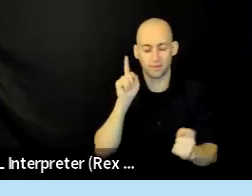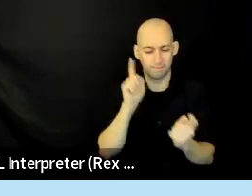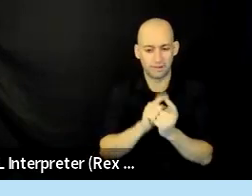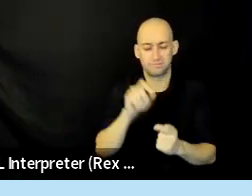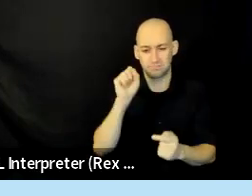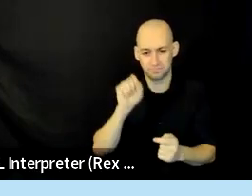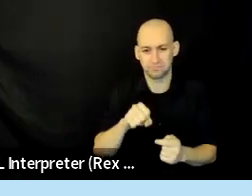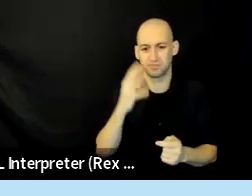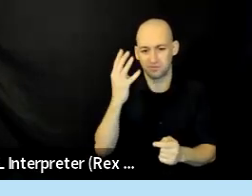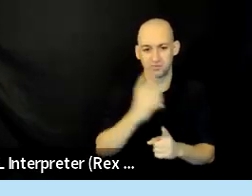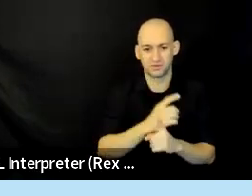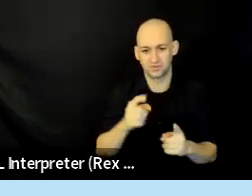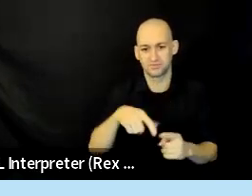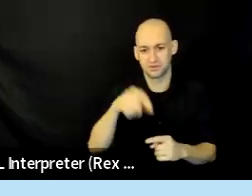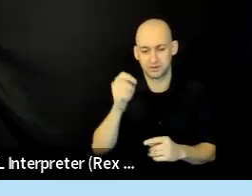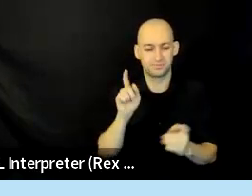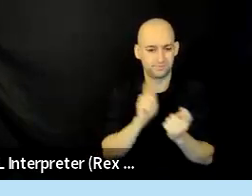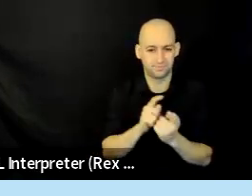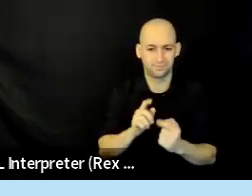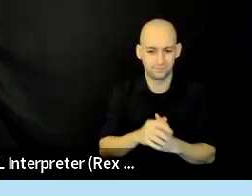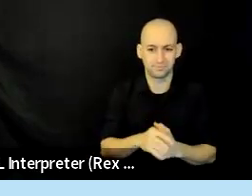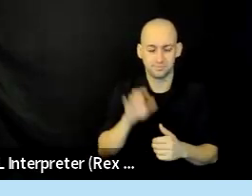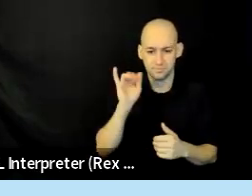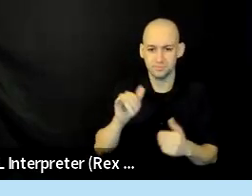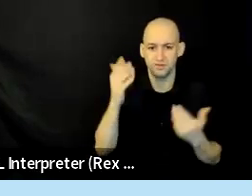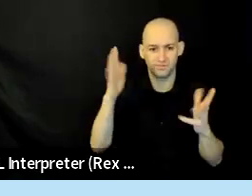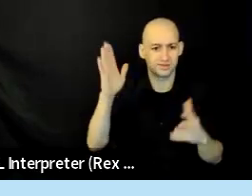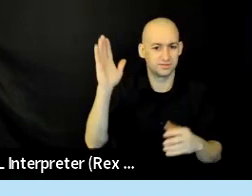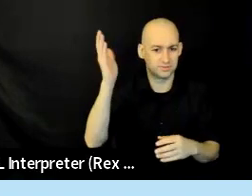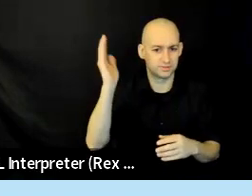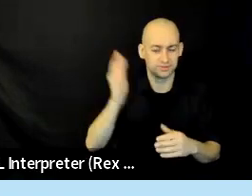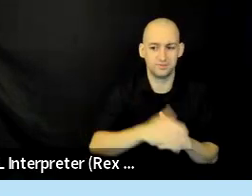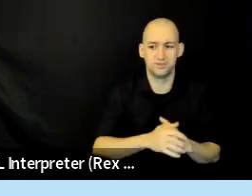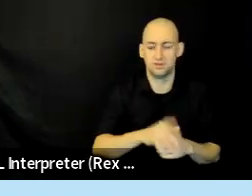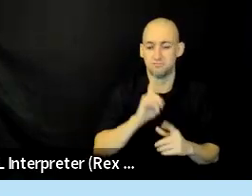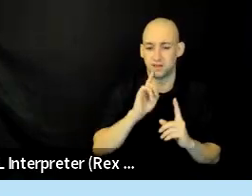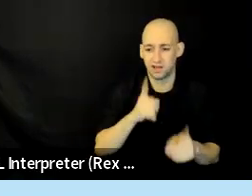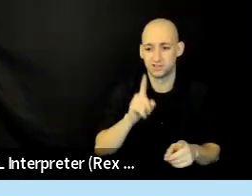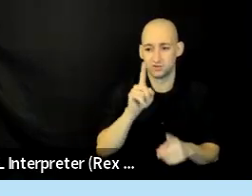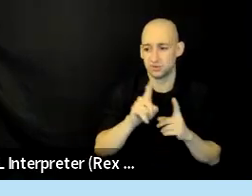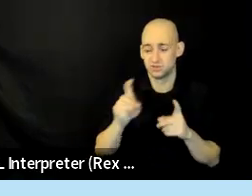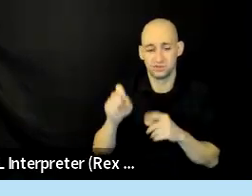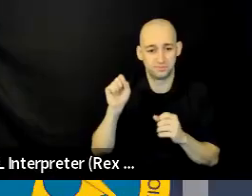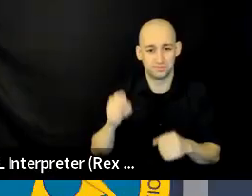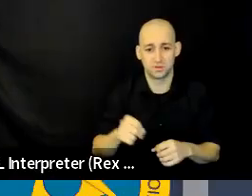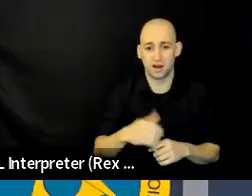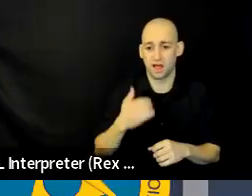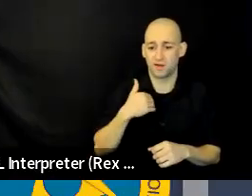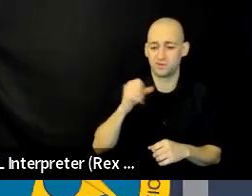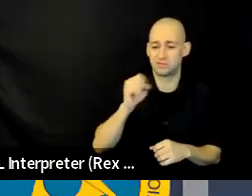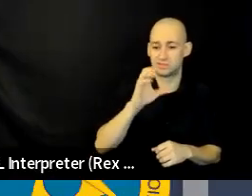I have demonstrated. This concludes my presentation. To answer any questions, I have here with me Scott